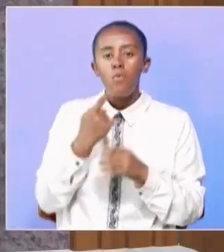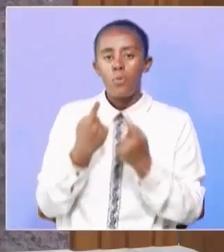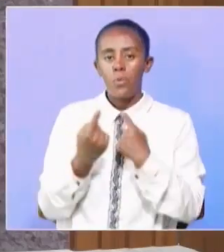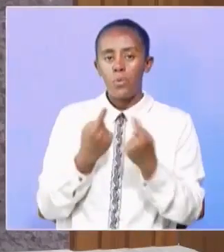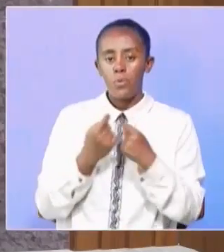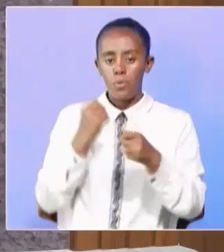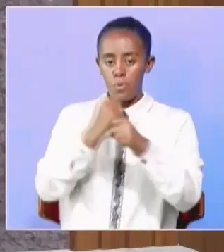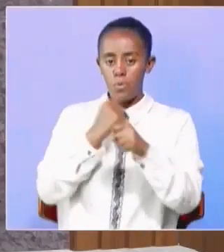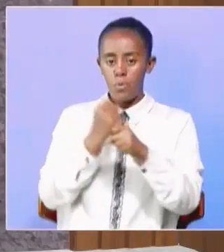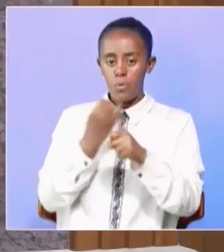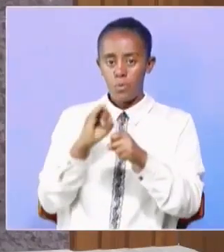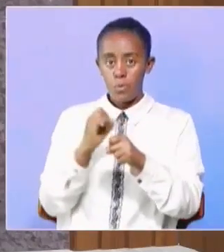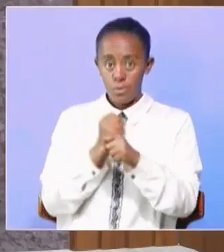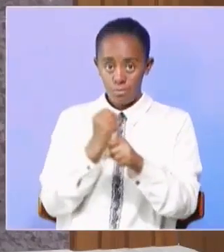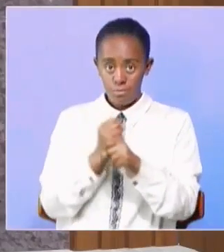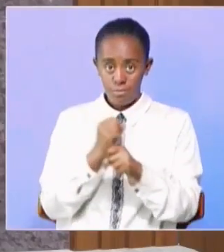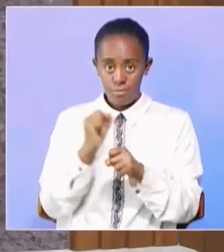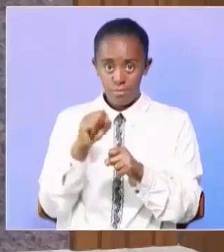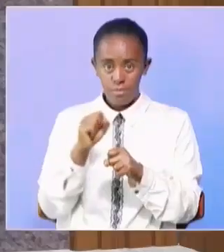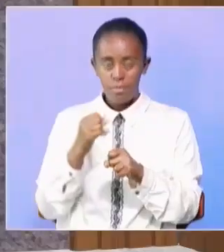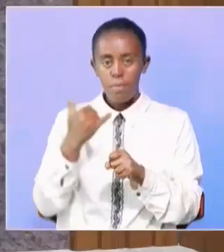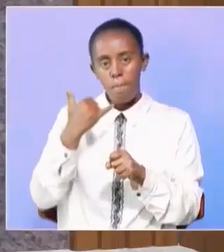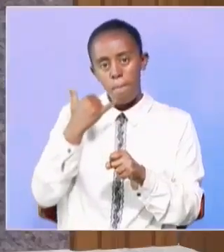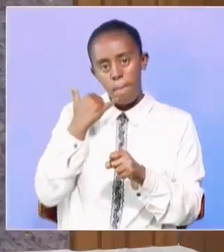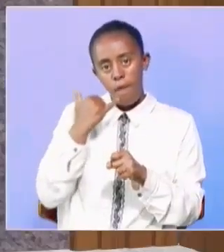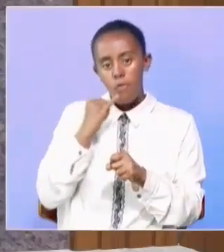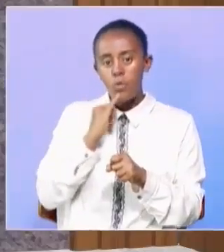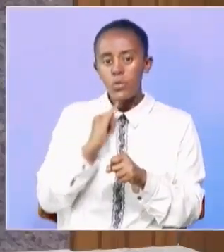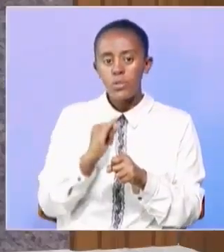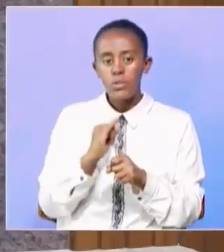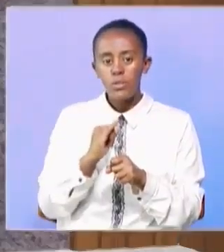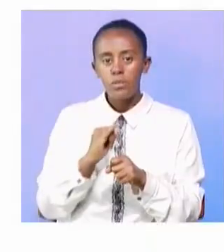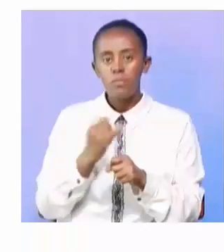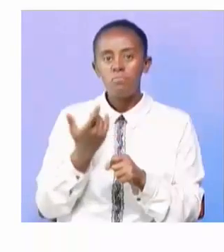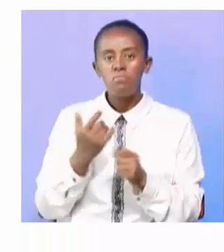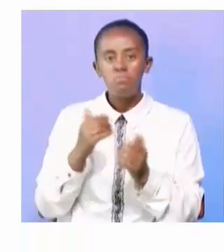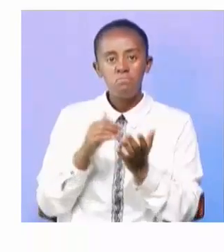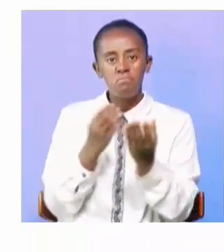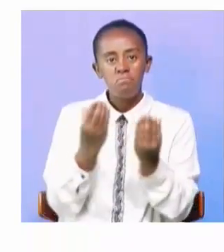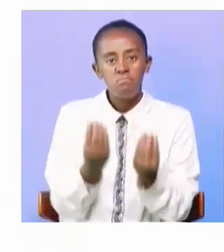the working of something here. My phone is what? Lagging